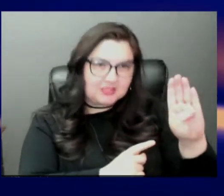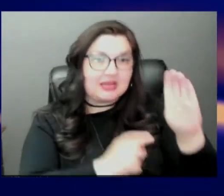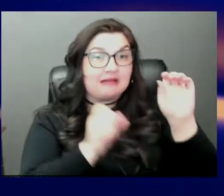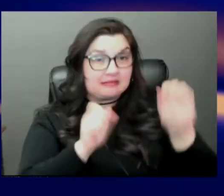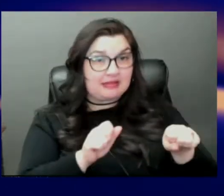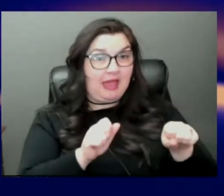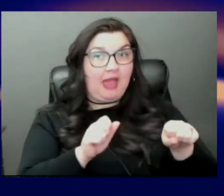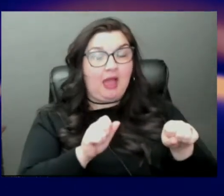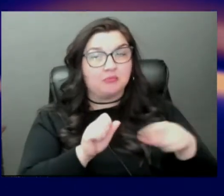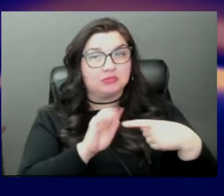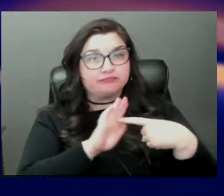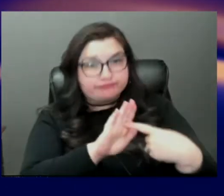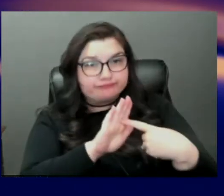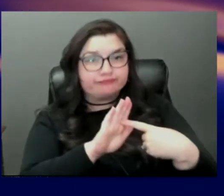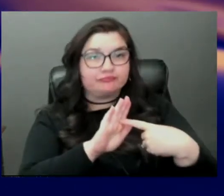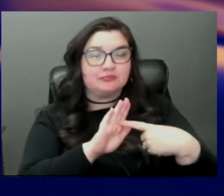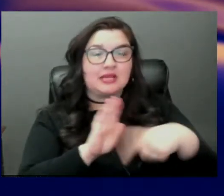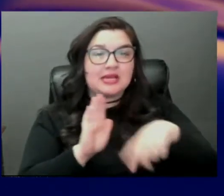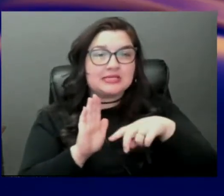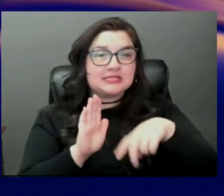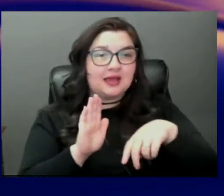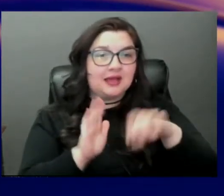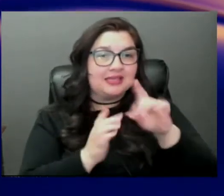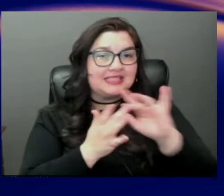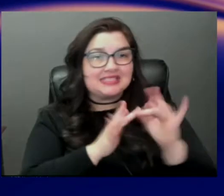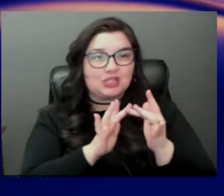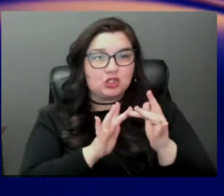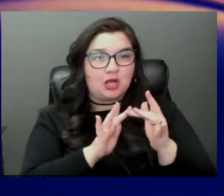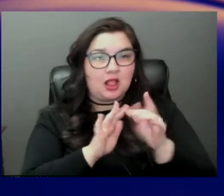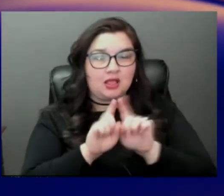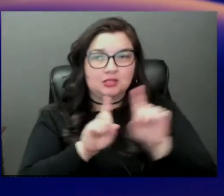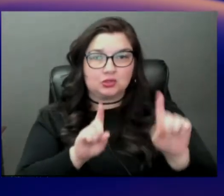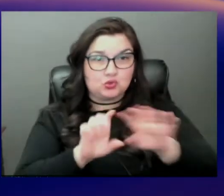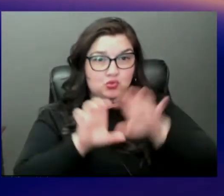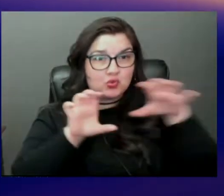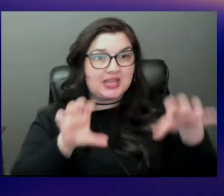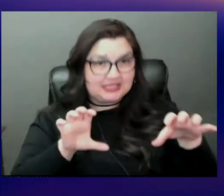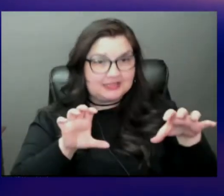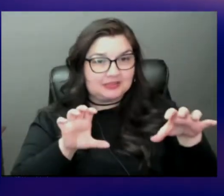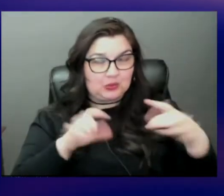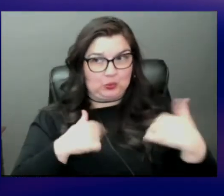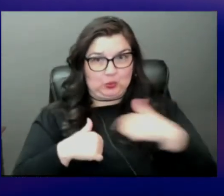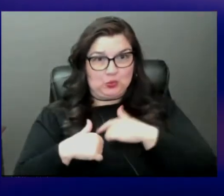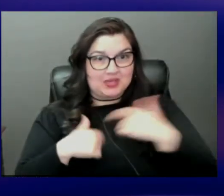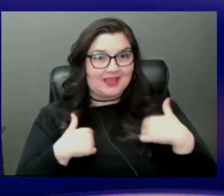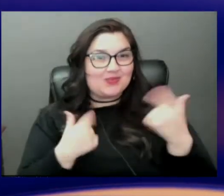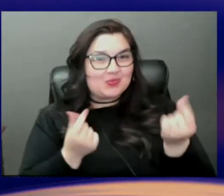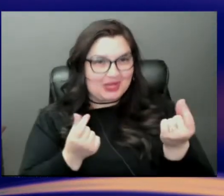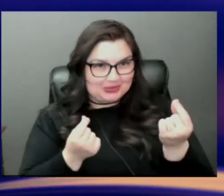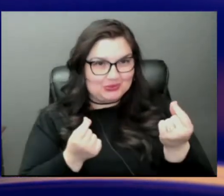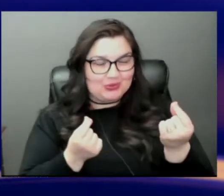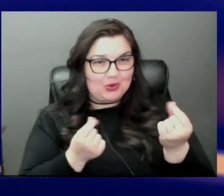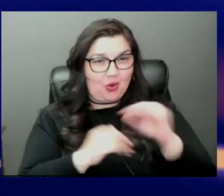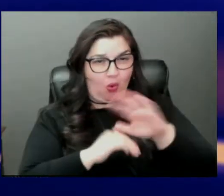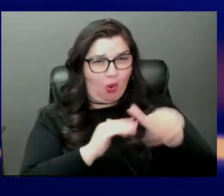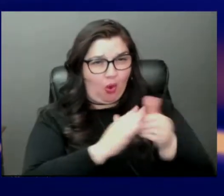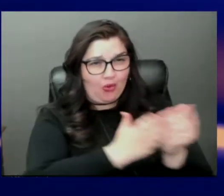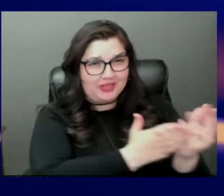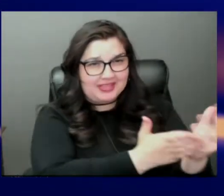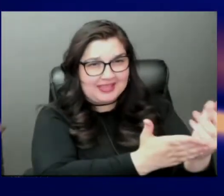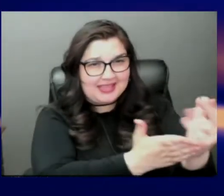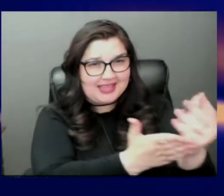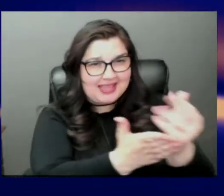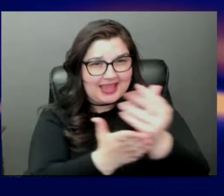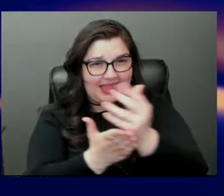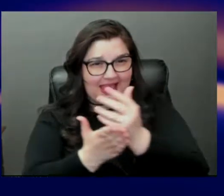different interpretations for the term. What we've actually done is taken all of that input to sort of